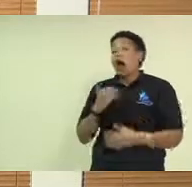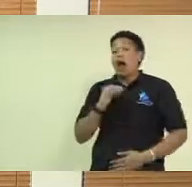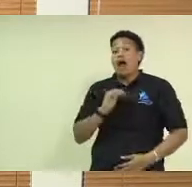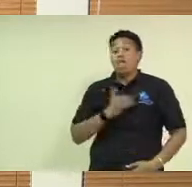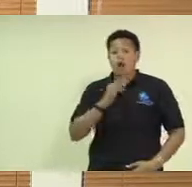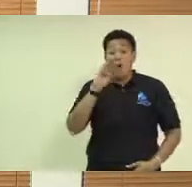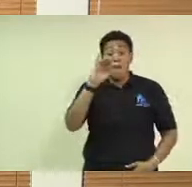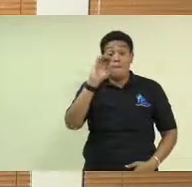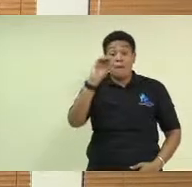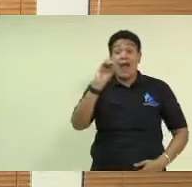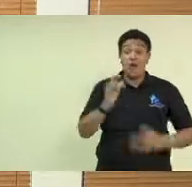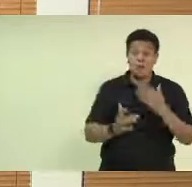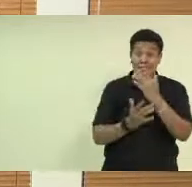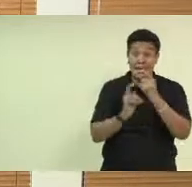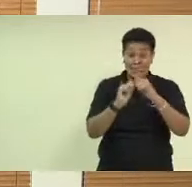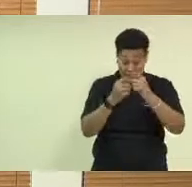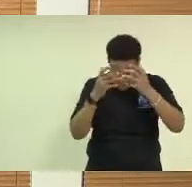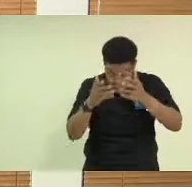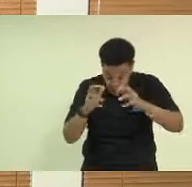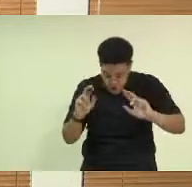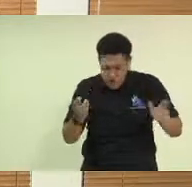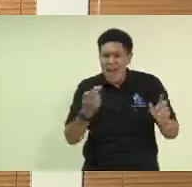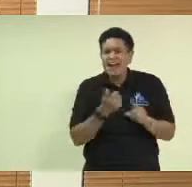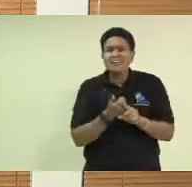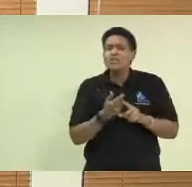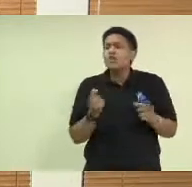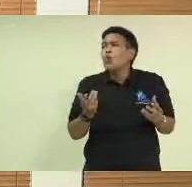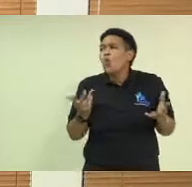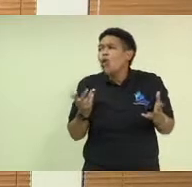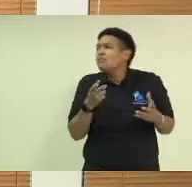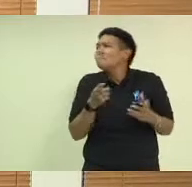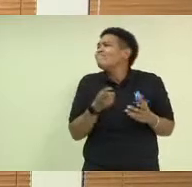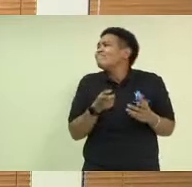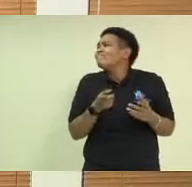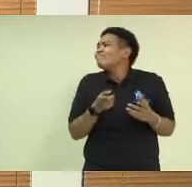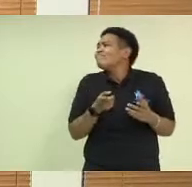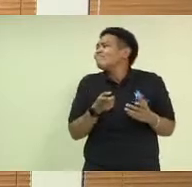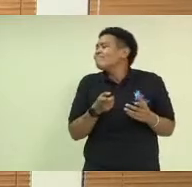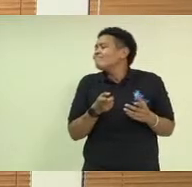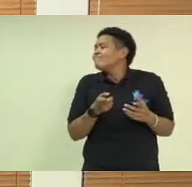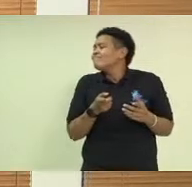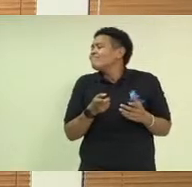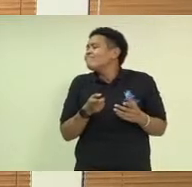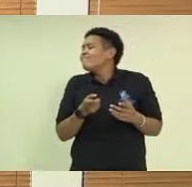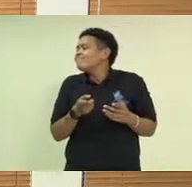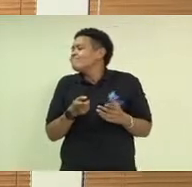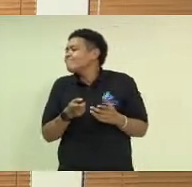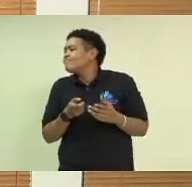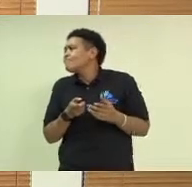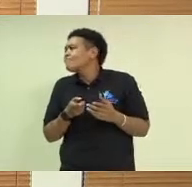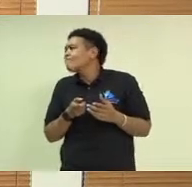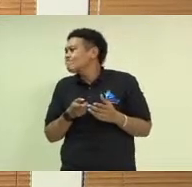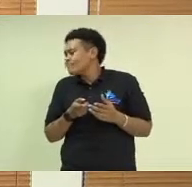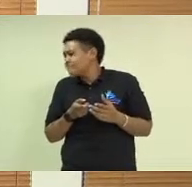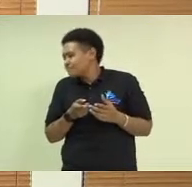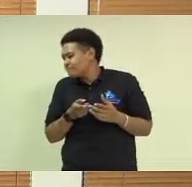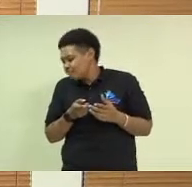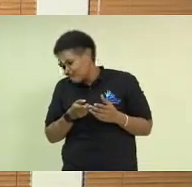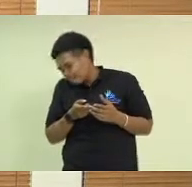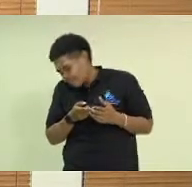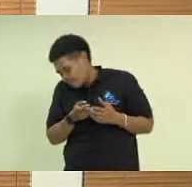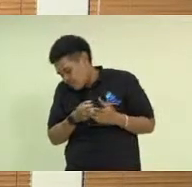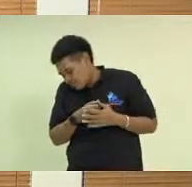biotechnology team in. So these monitors were used quite heavily during